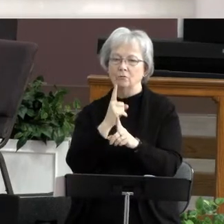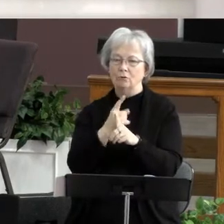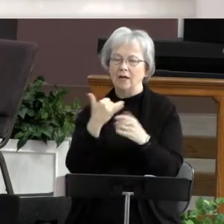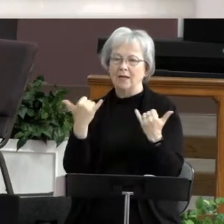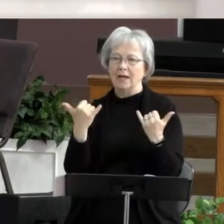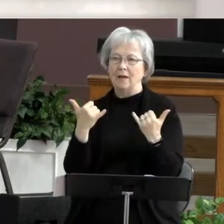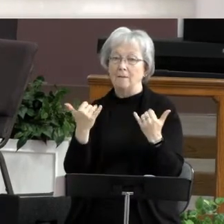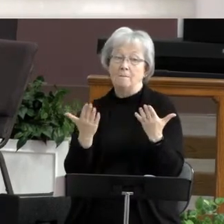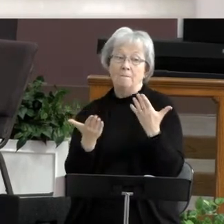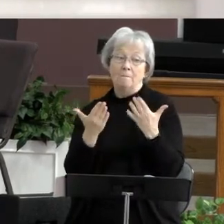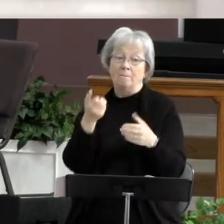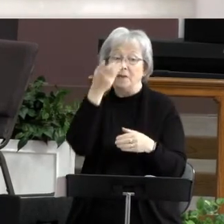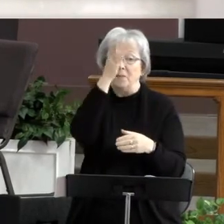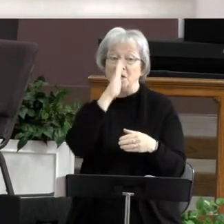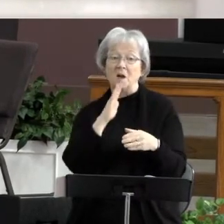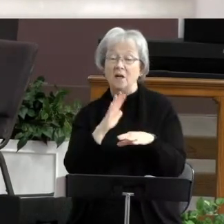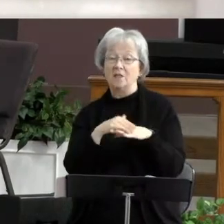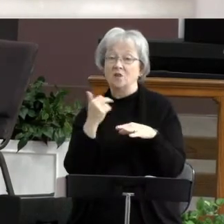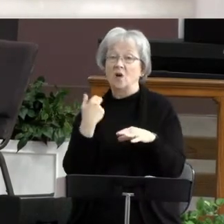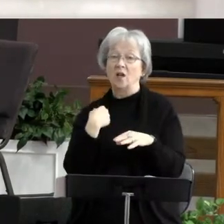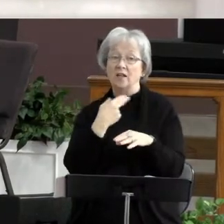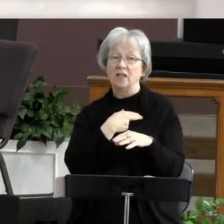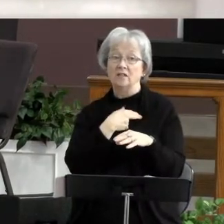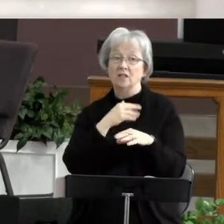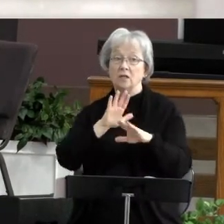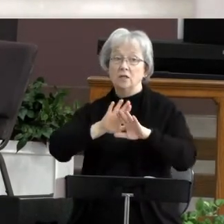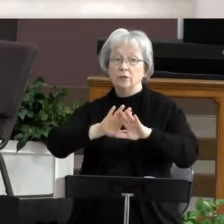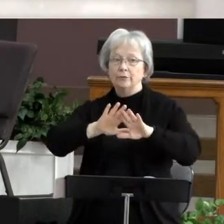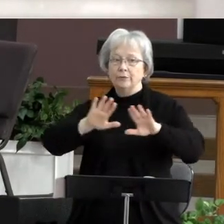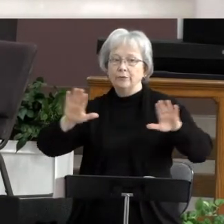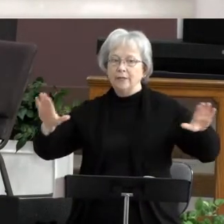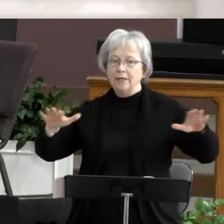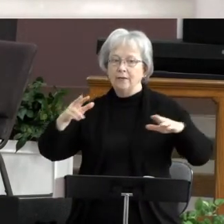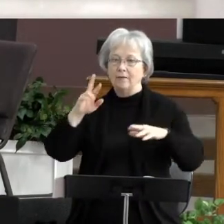Maybe God has called us to leave the four walls